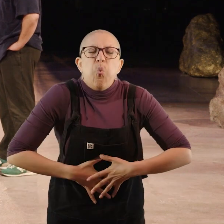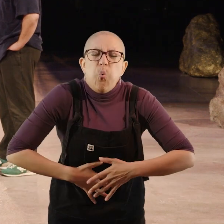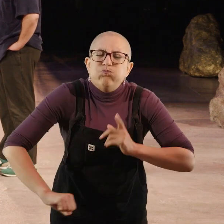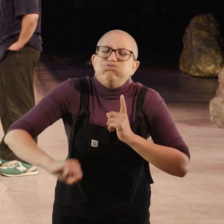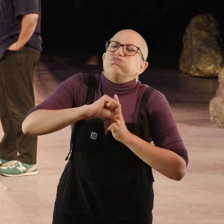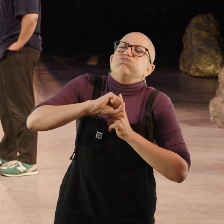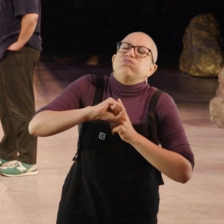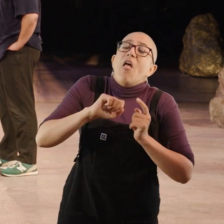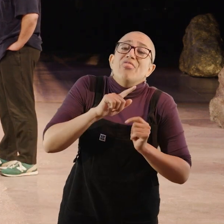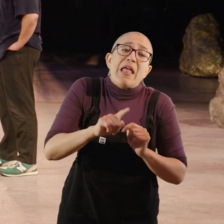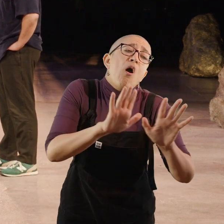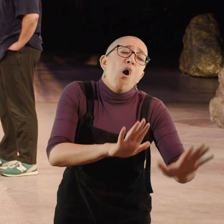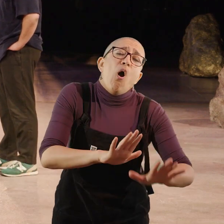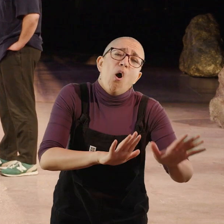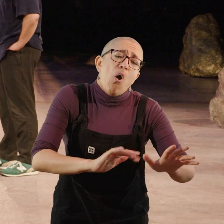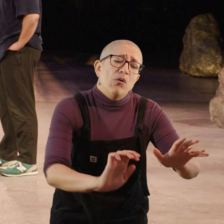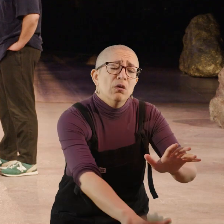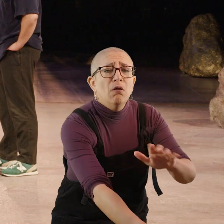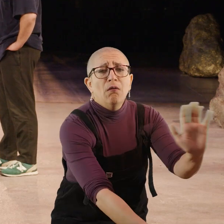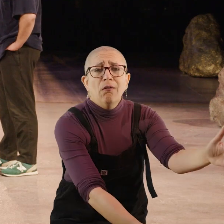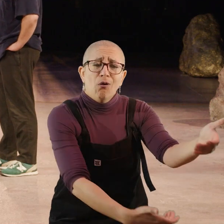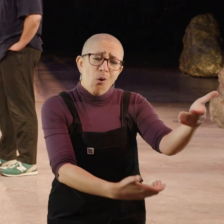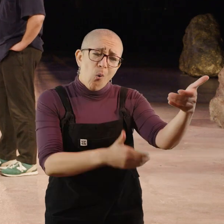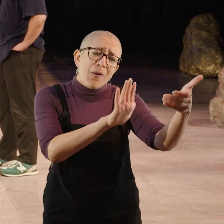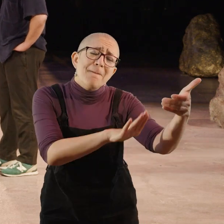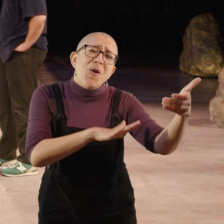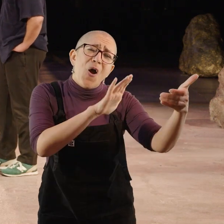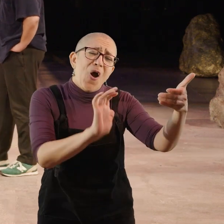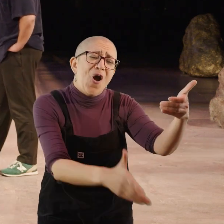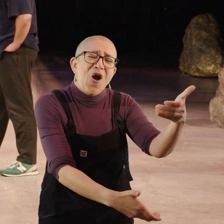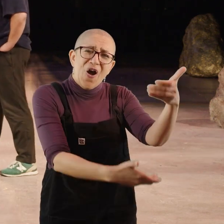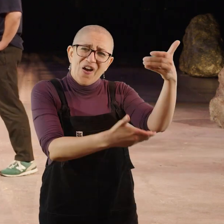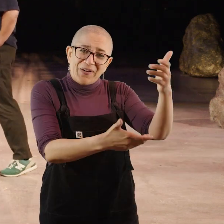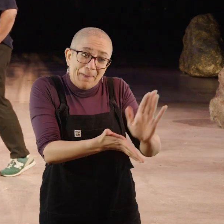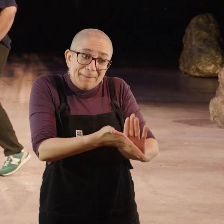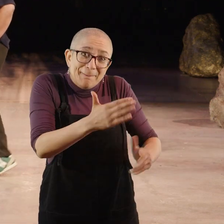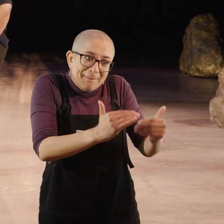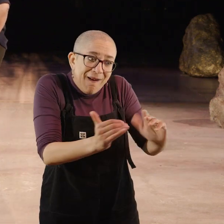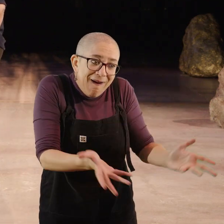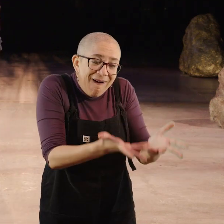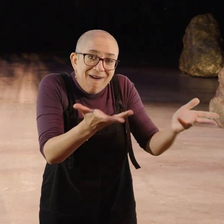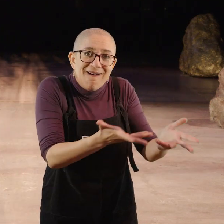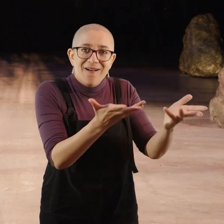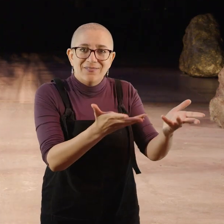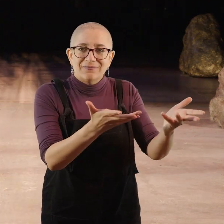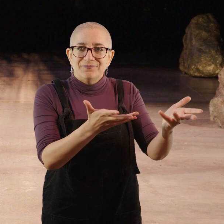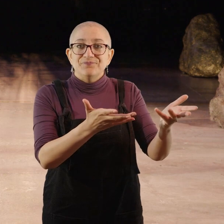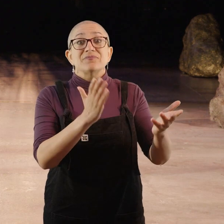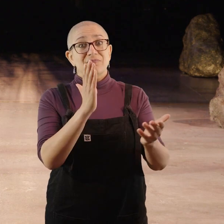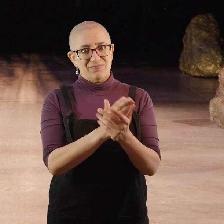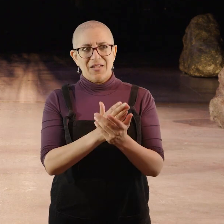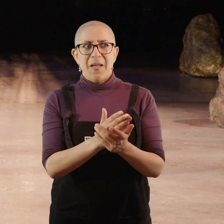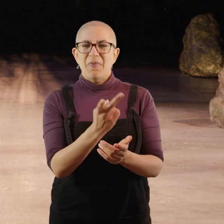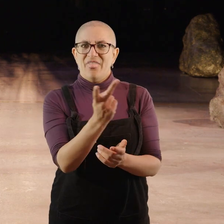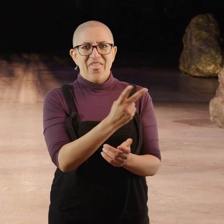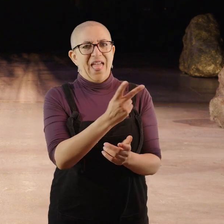go, and, you know, come on, and actually build him up. So it's quite, I mean, they do have